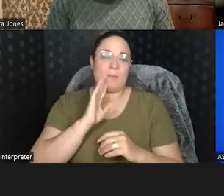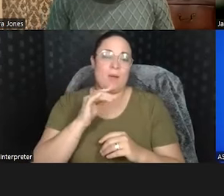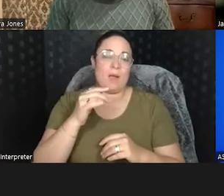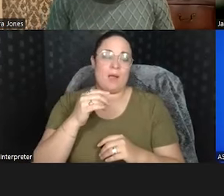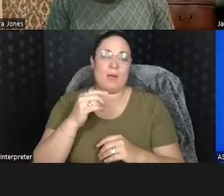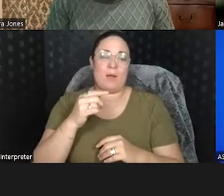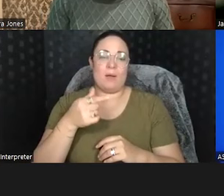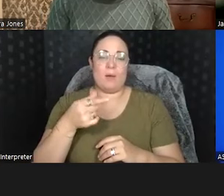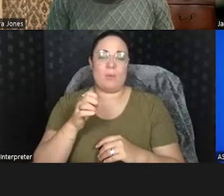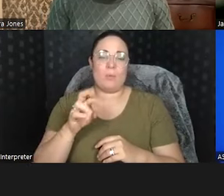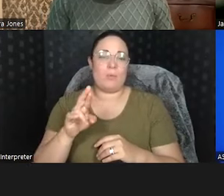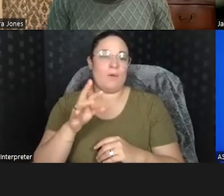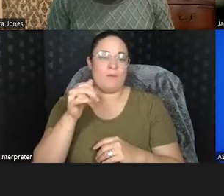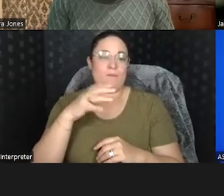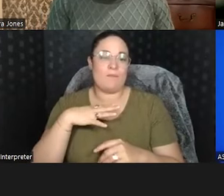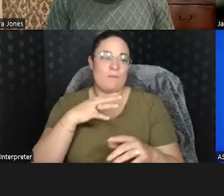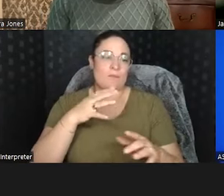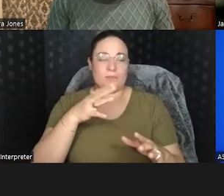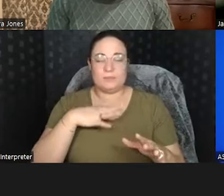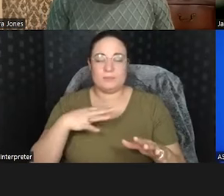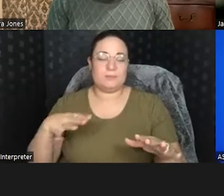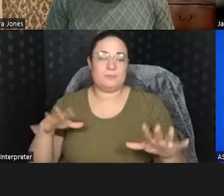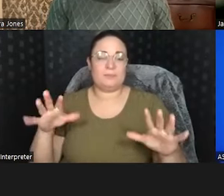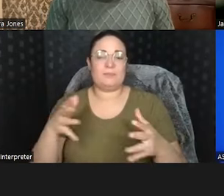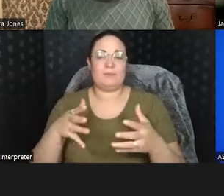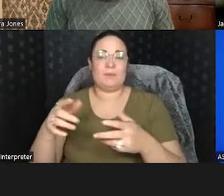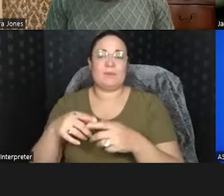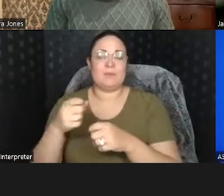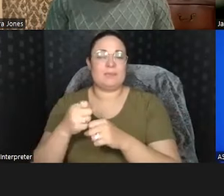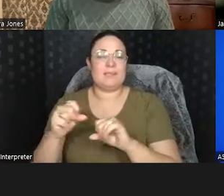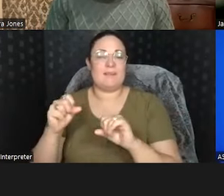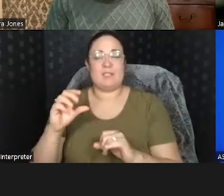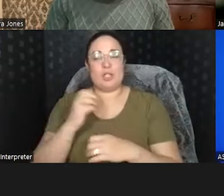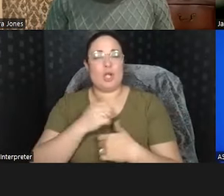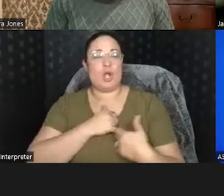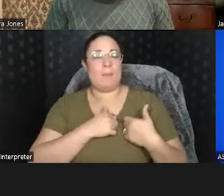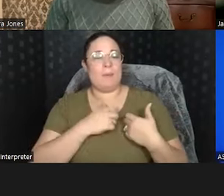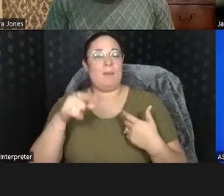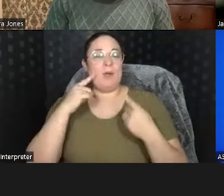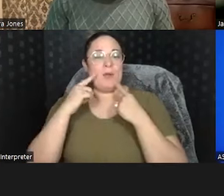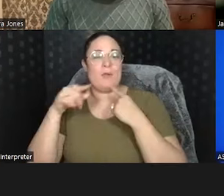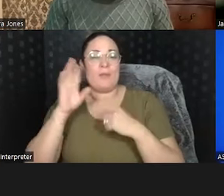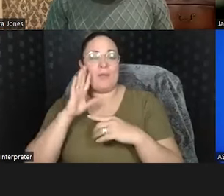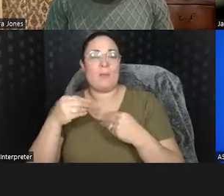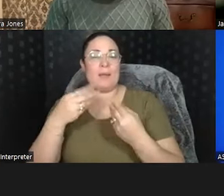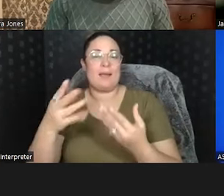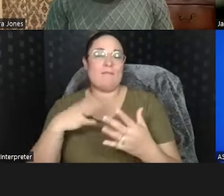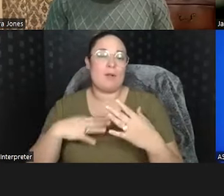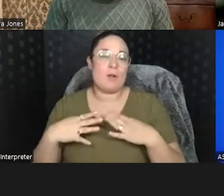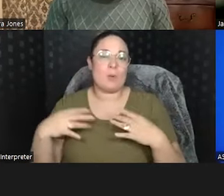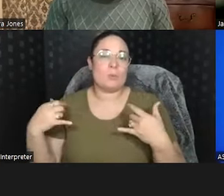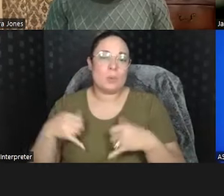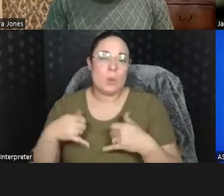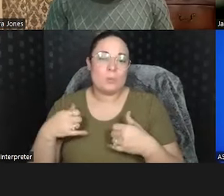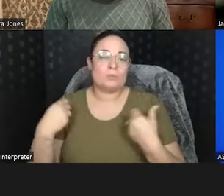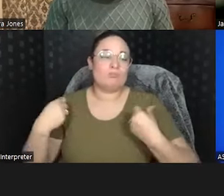folks. And we went to Salvation Army because we heard that they were going to give out clothes and coats